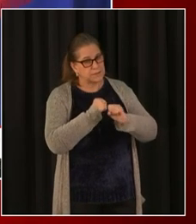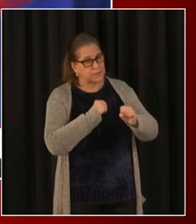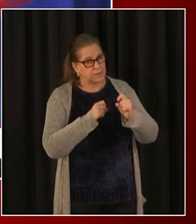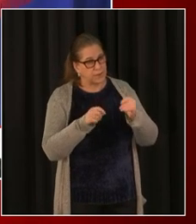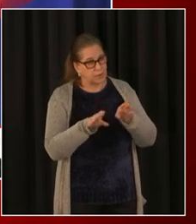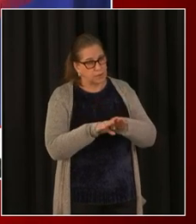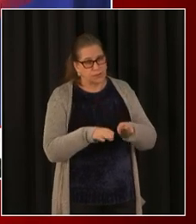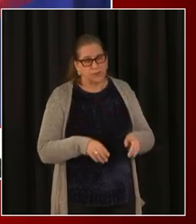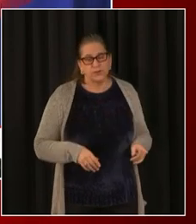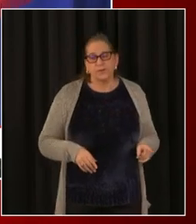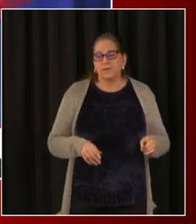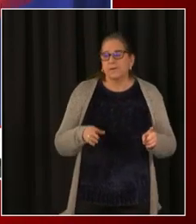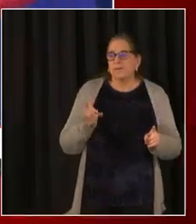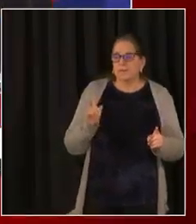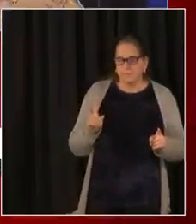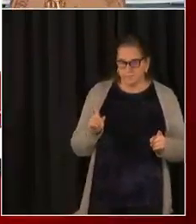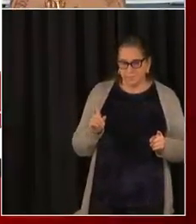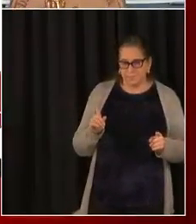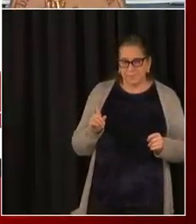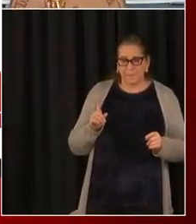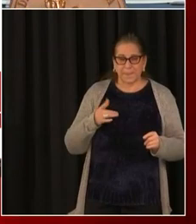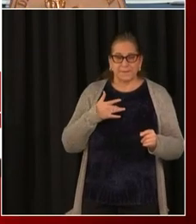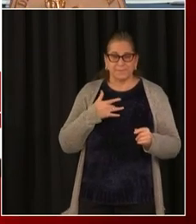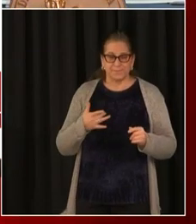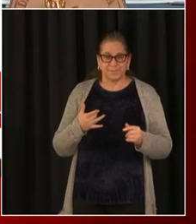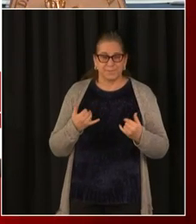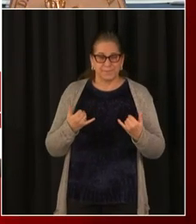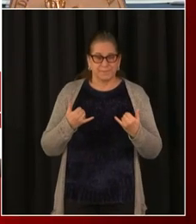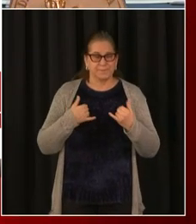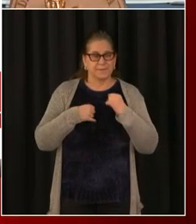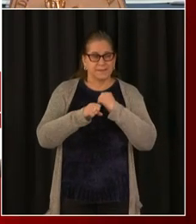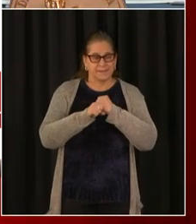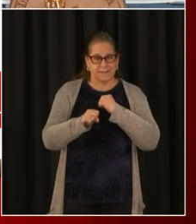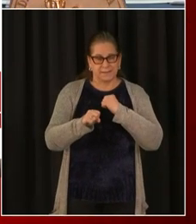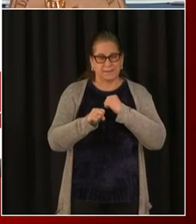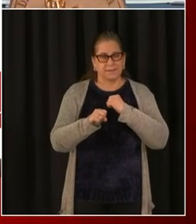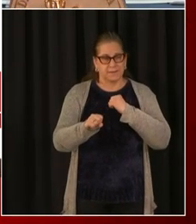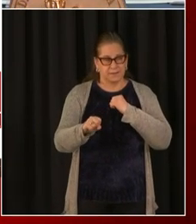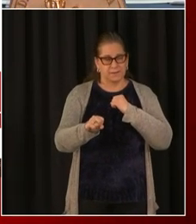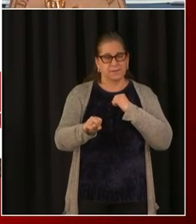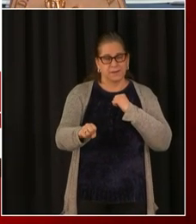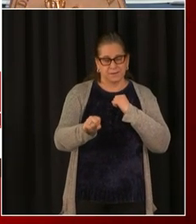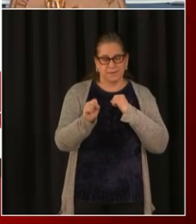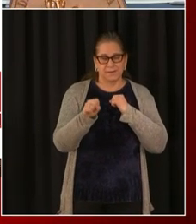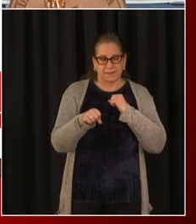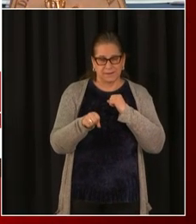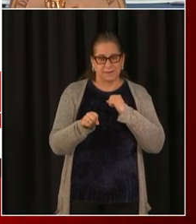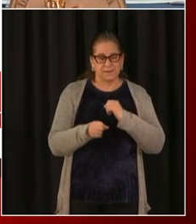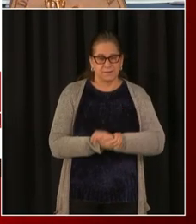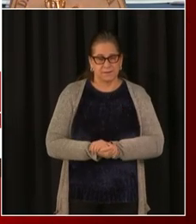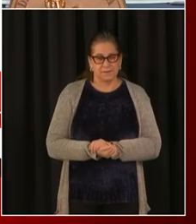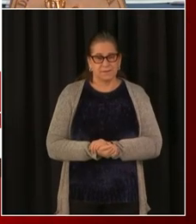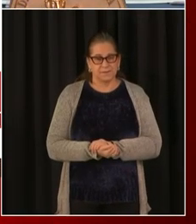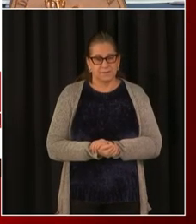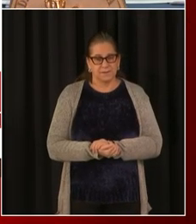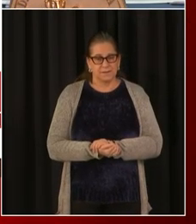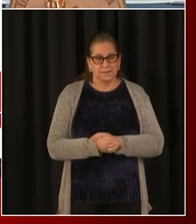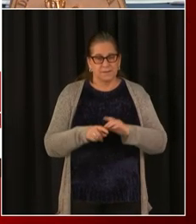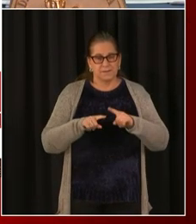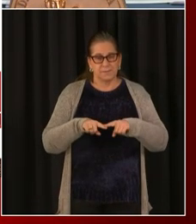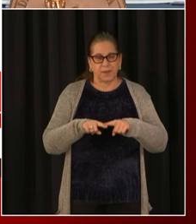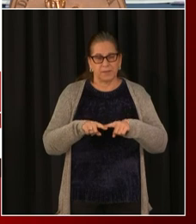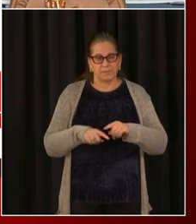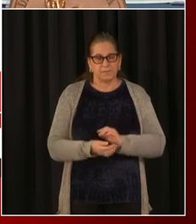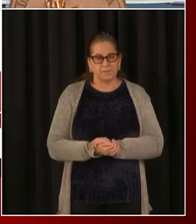is likely that we will extend to coincide with the public safety emergency.